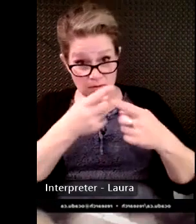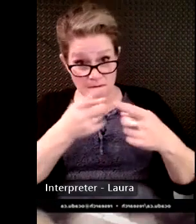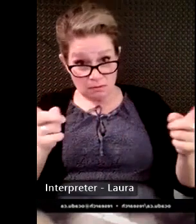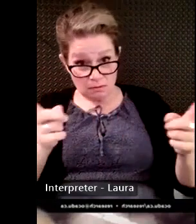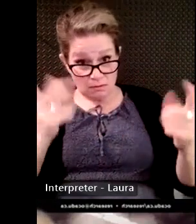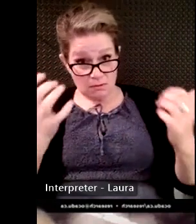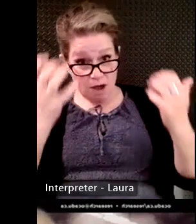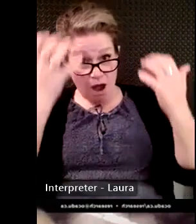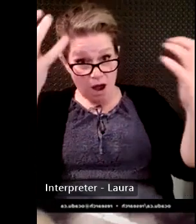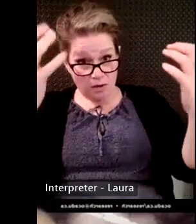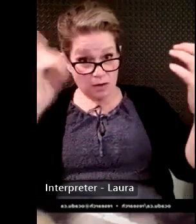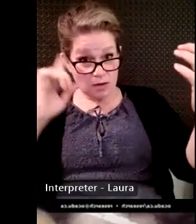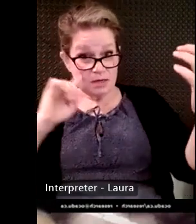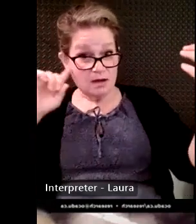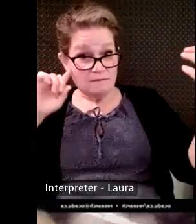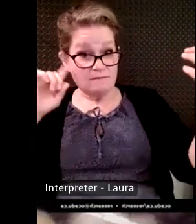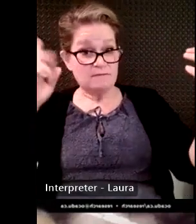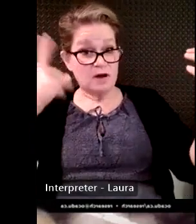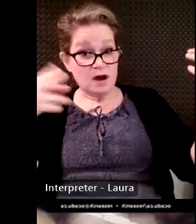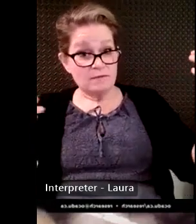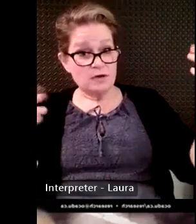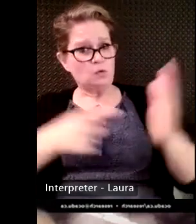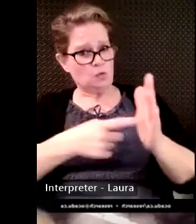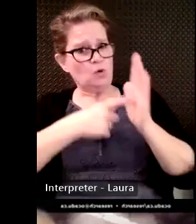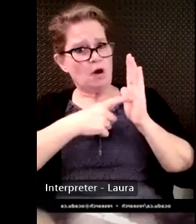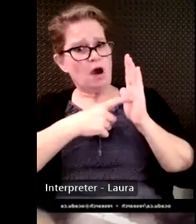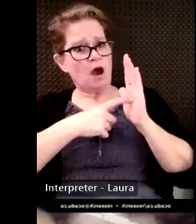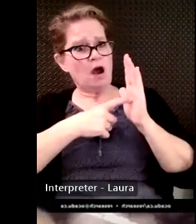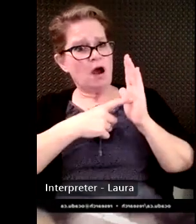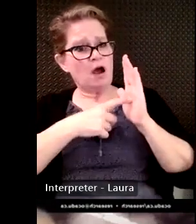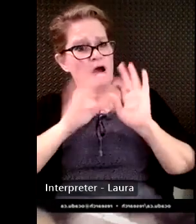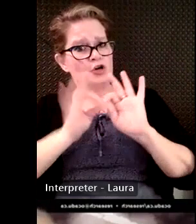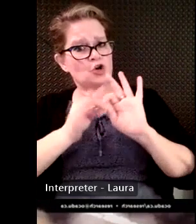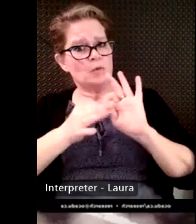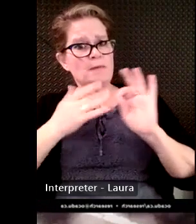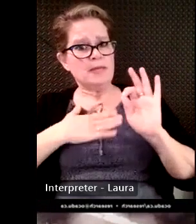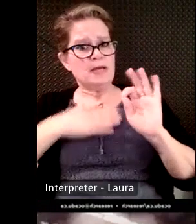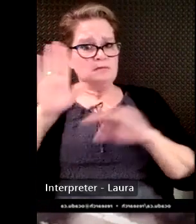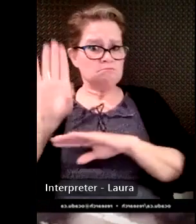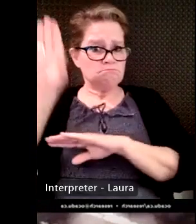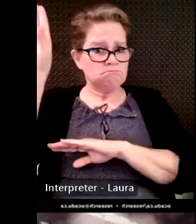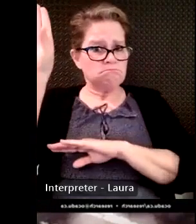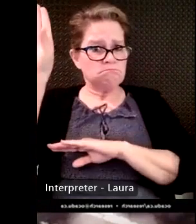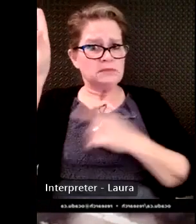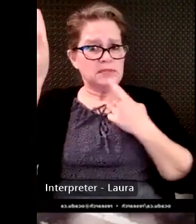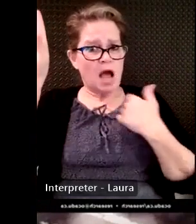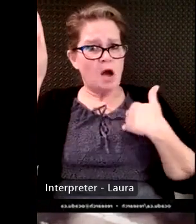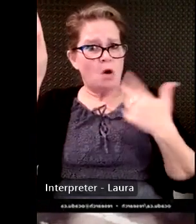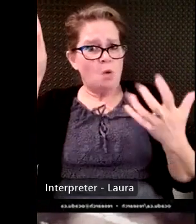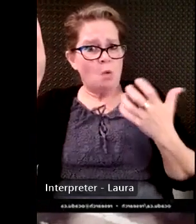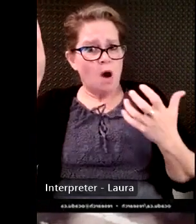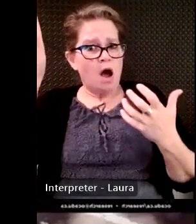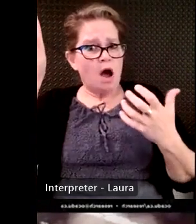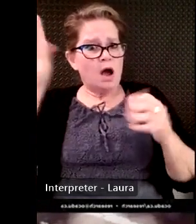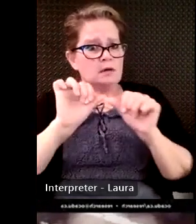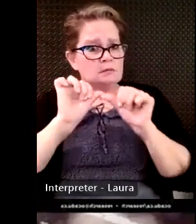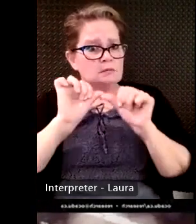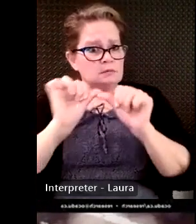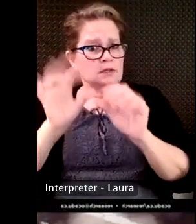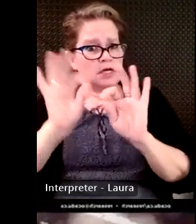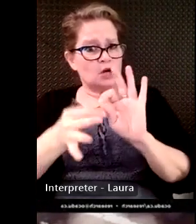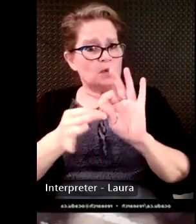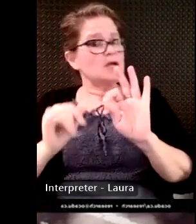us know, right? Just talk to one of us and put up your hand and say you would like to continue. If not, we're going to relieve the